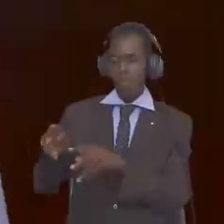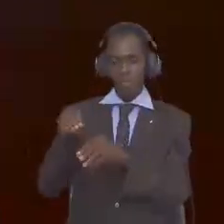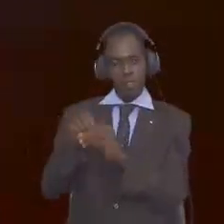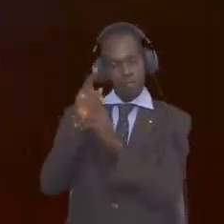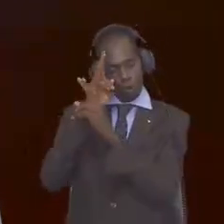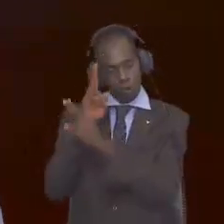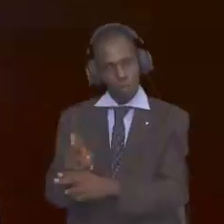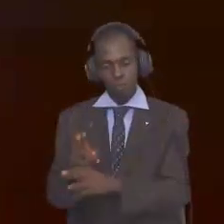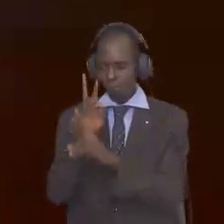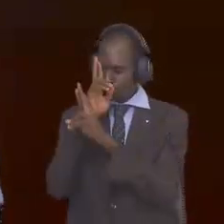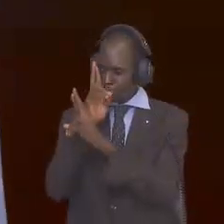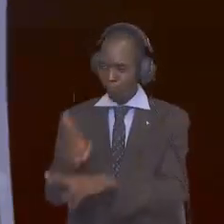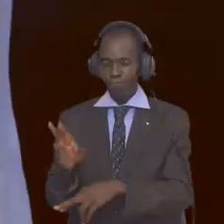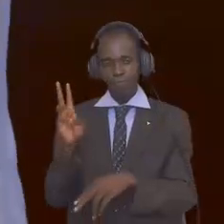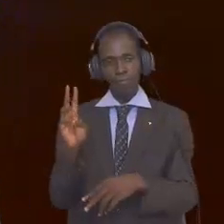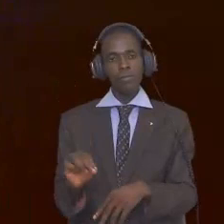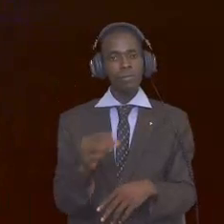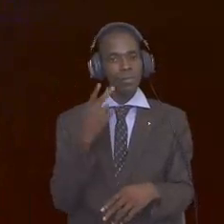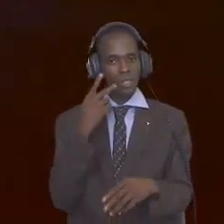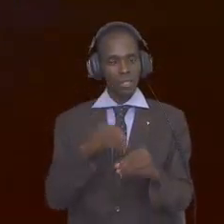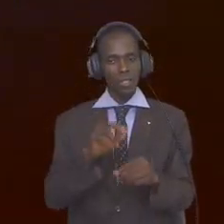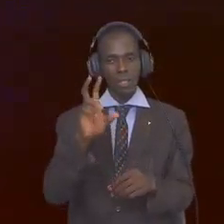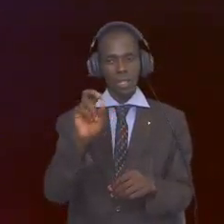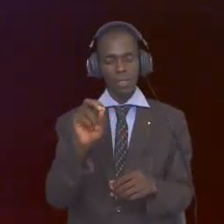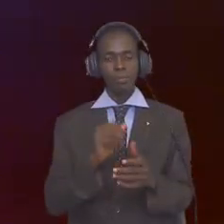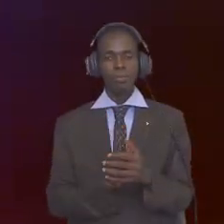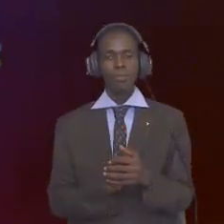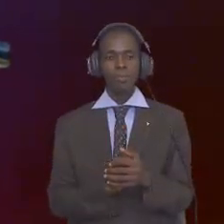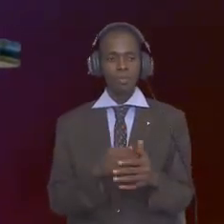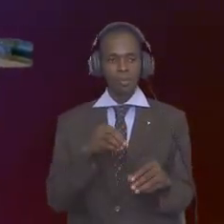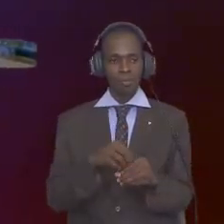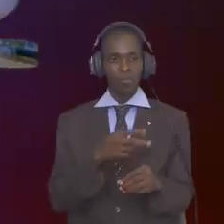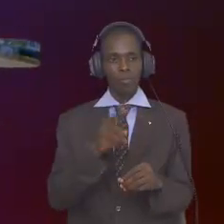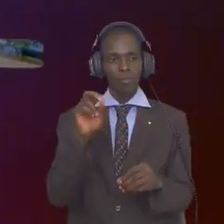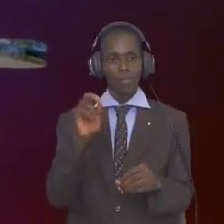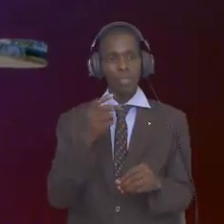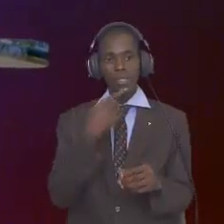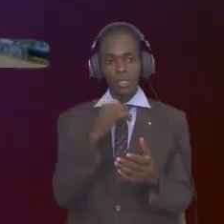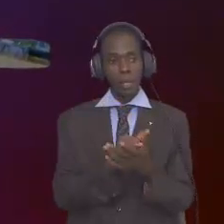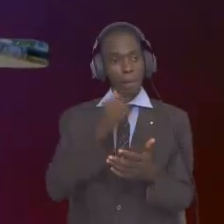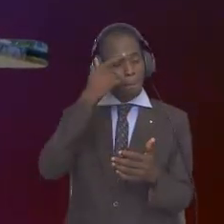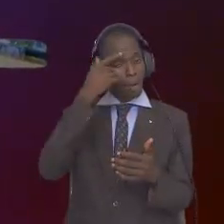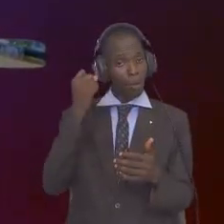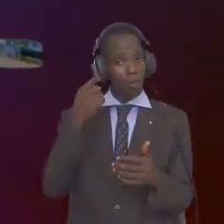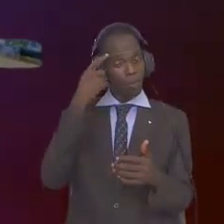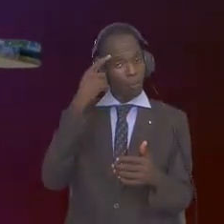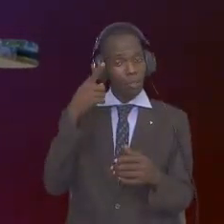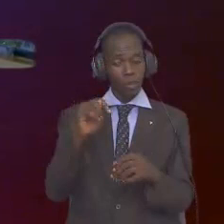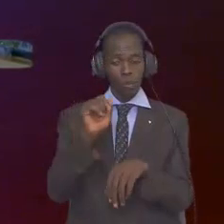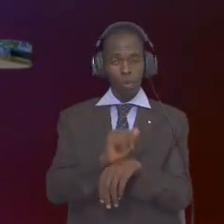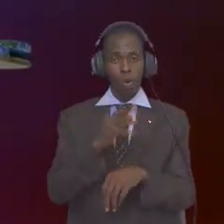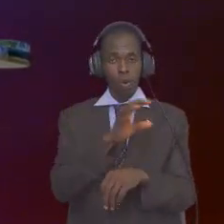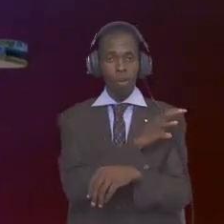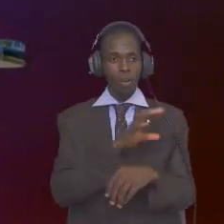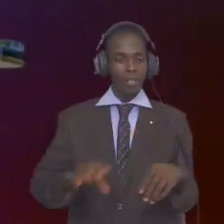reputation. Respect them. Look at verse 30. It says in verse 30, because for the work of Christ,